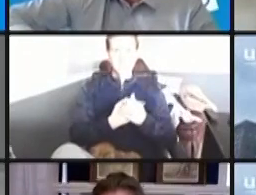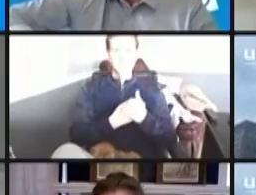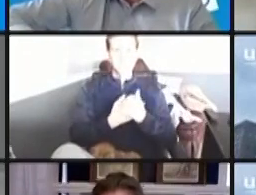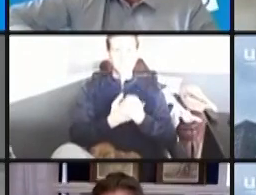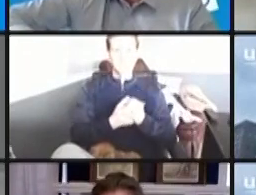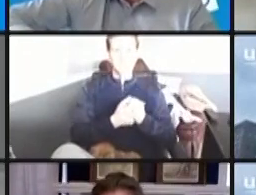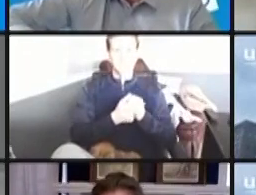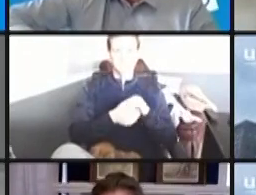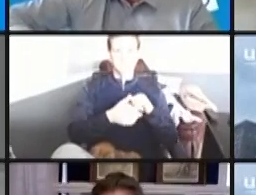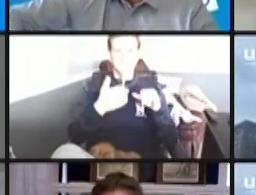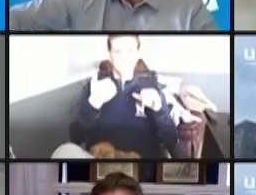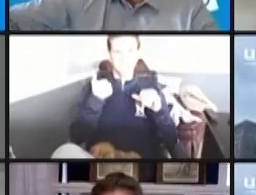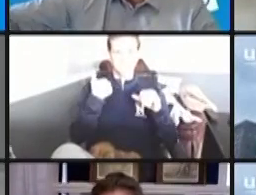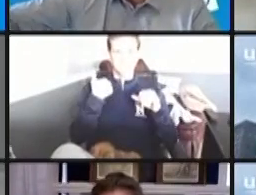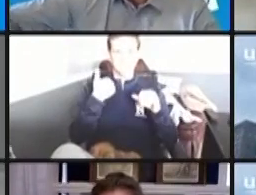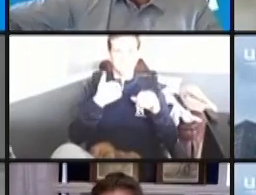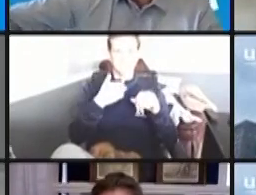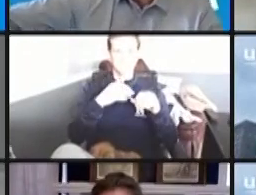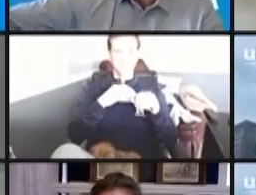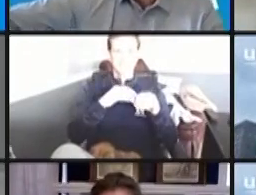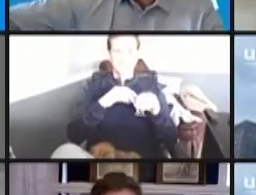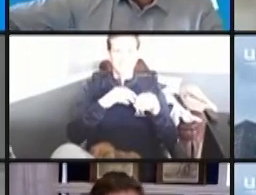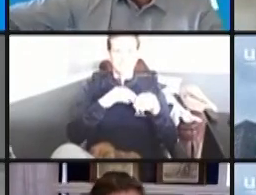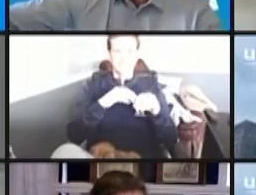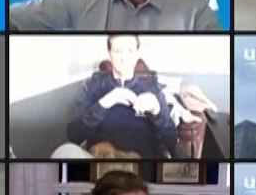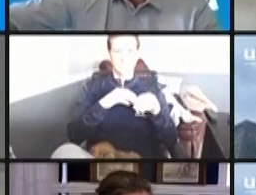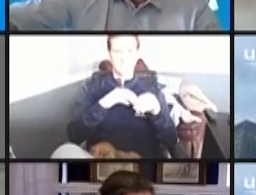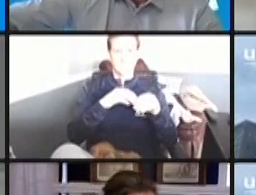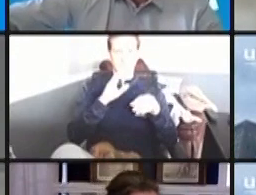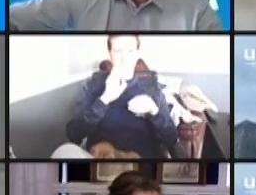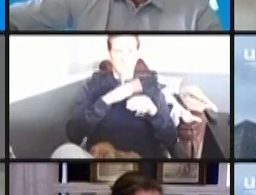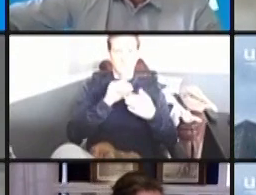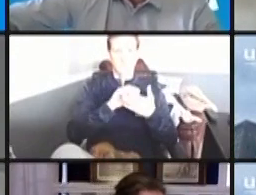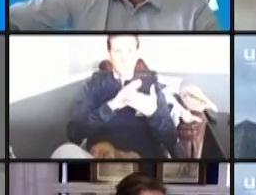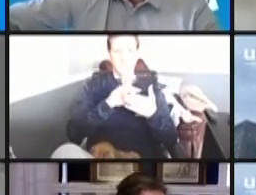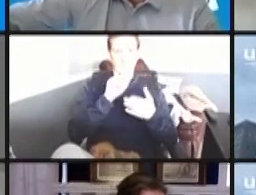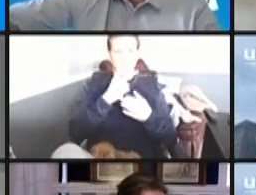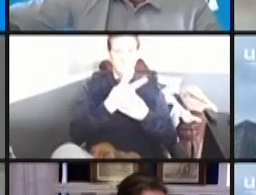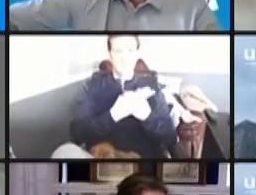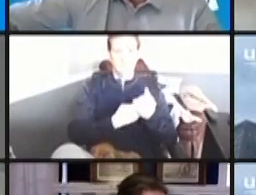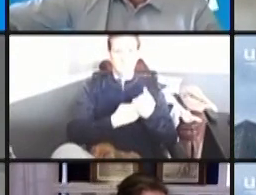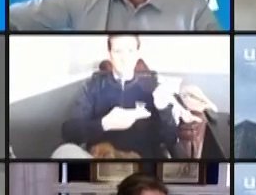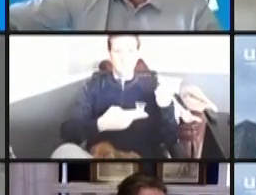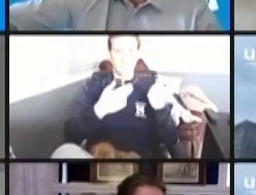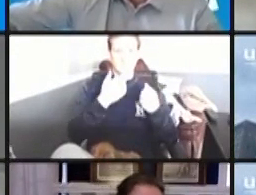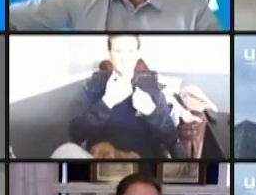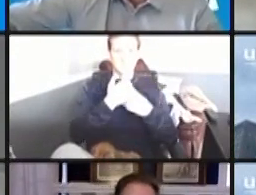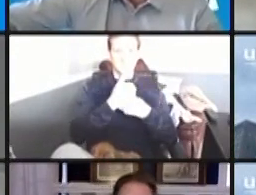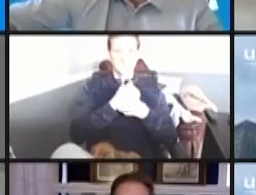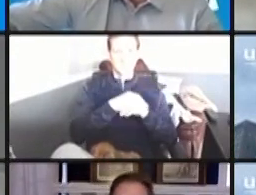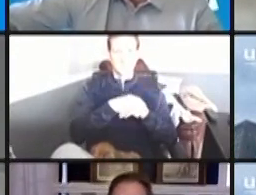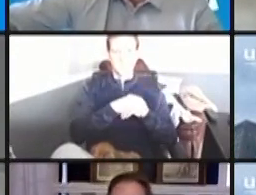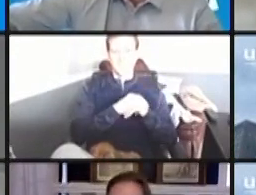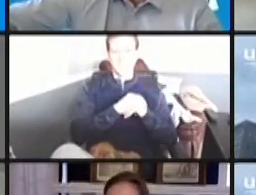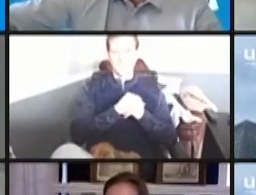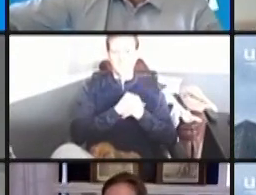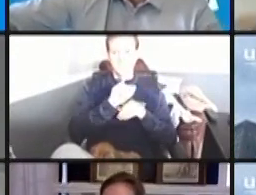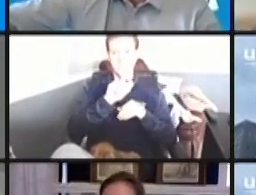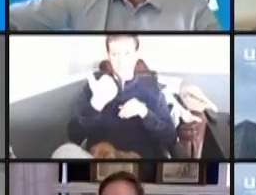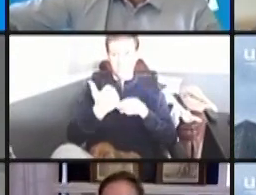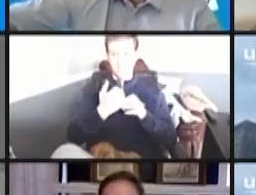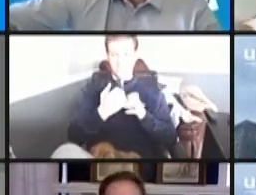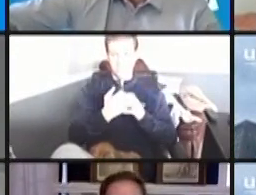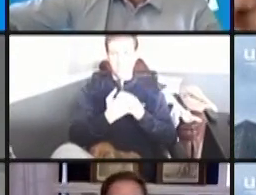We have an abstention from Lena Andrews on the record for both of these. Any other abstentions?